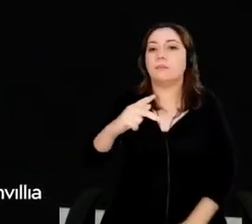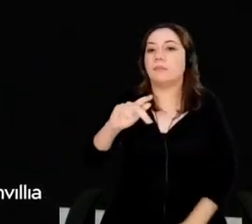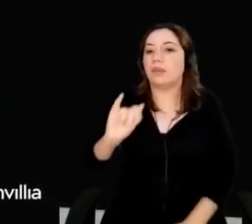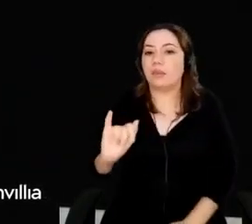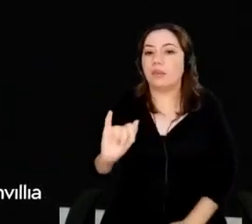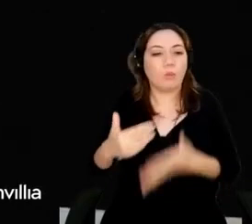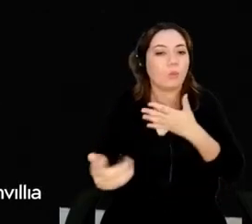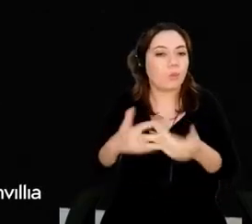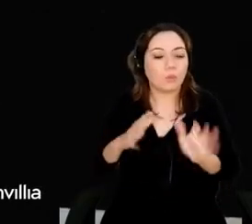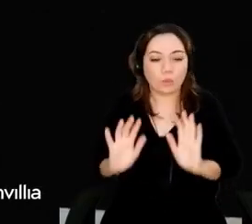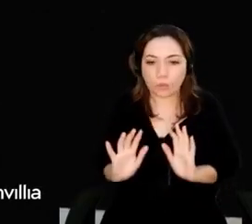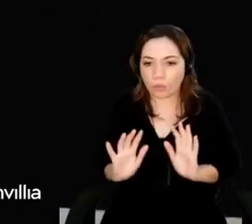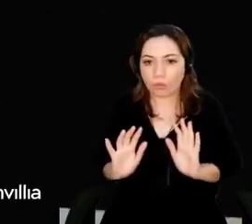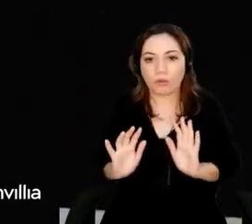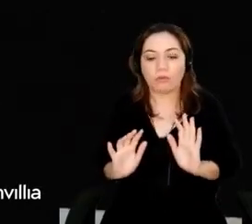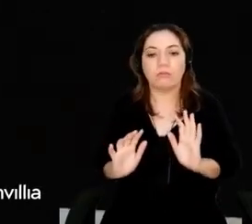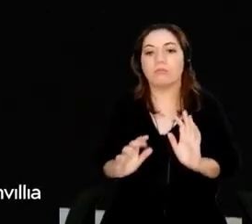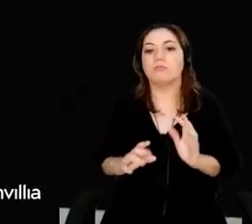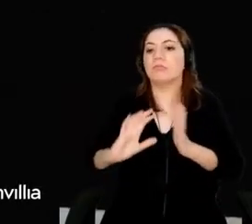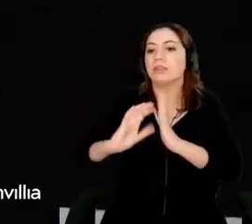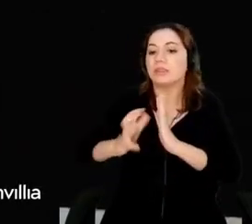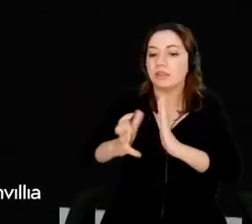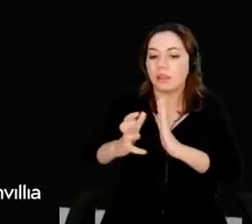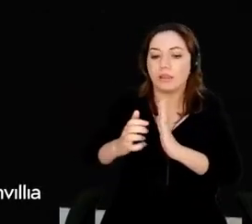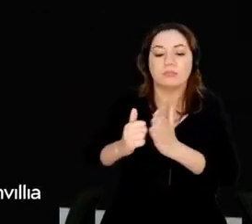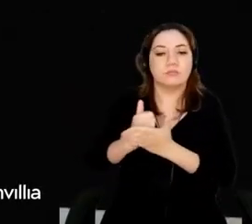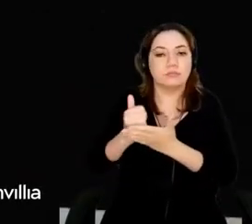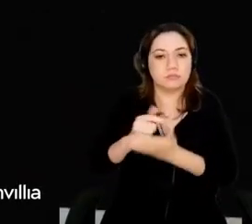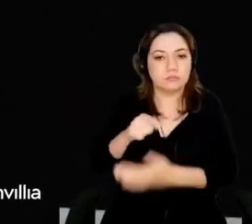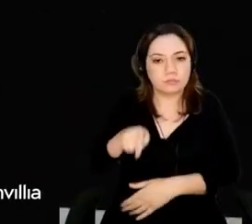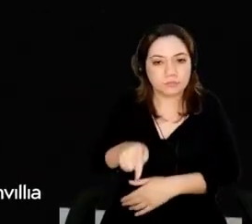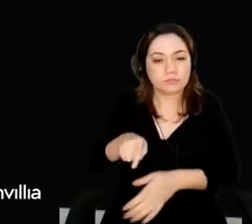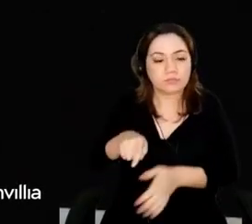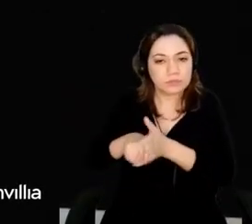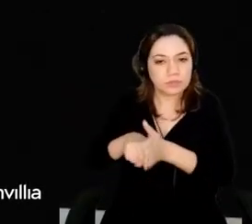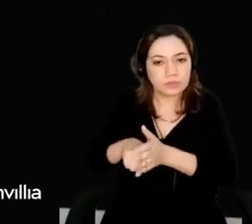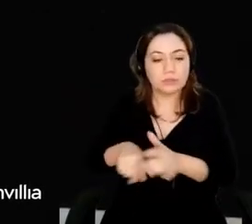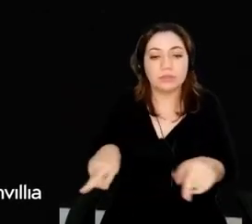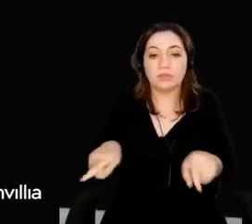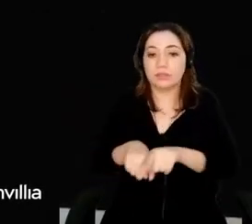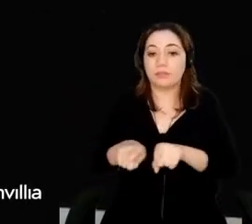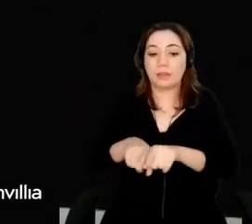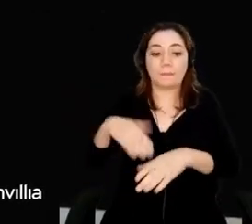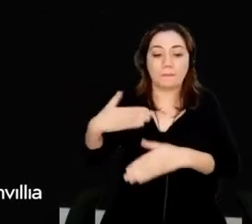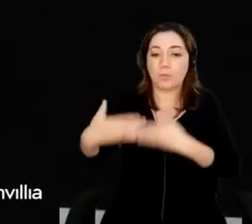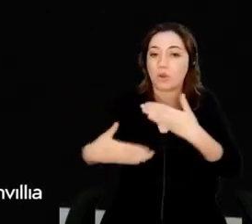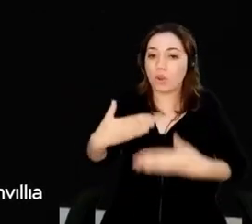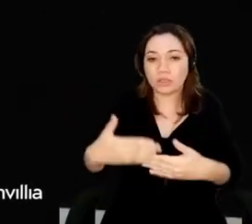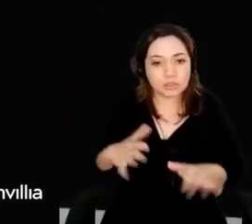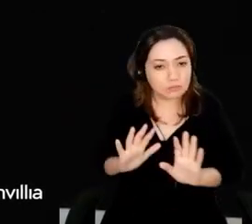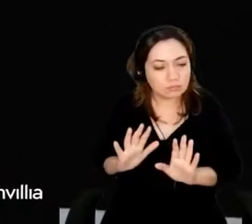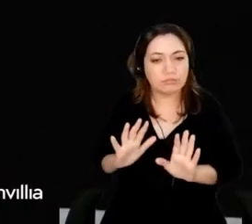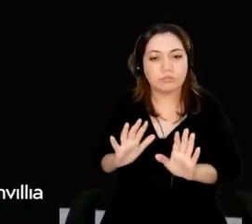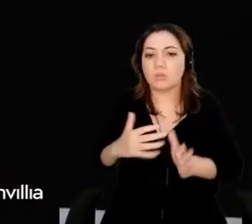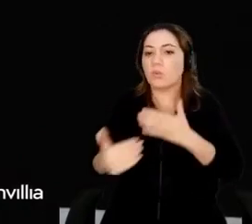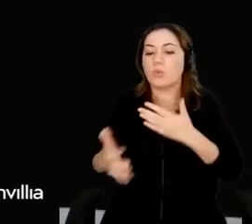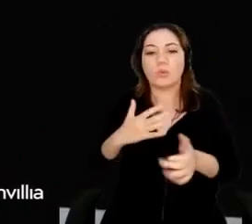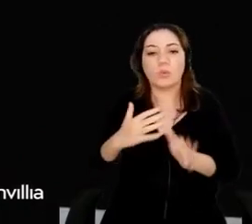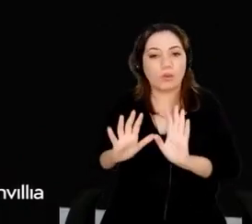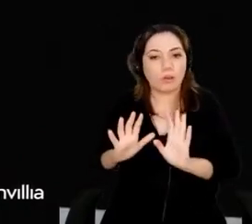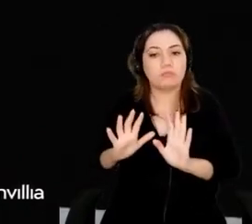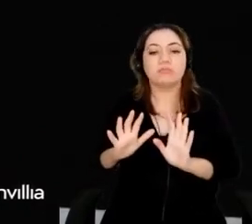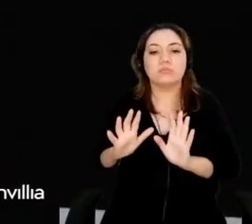any data source, and any process. And because it needs to